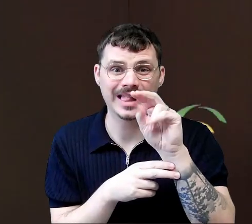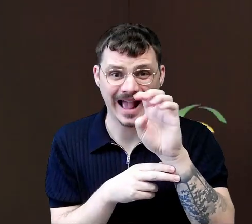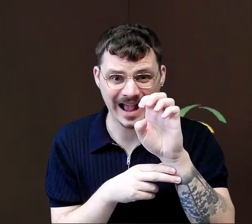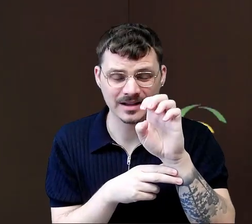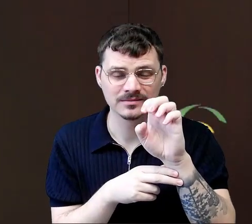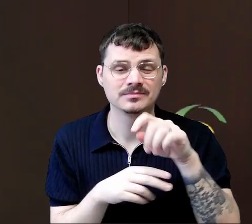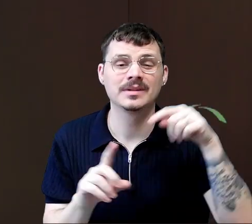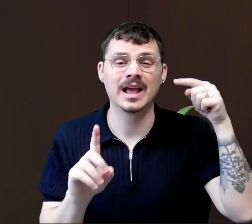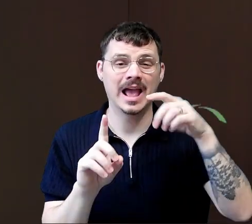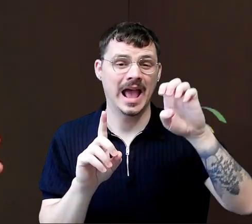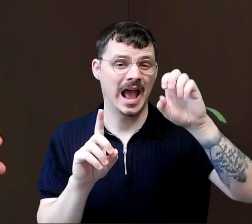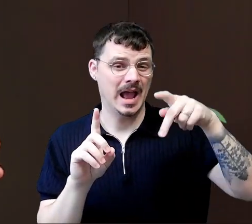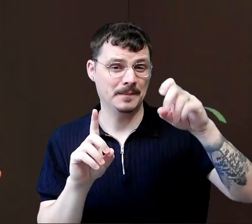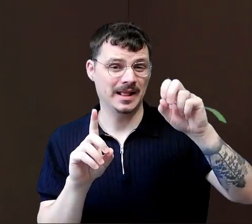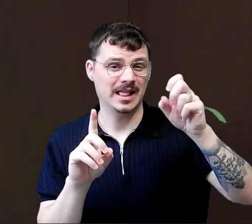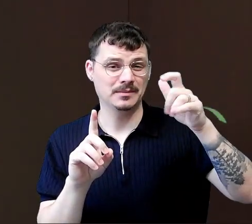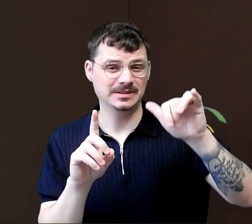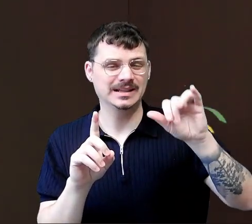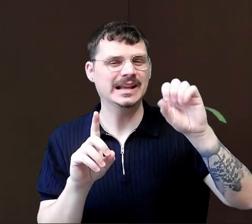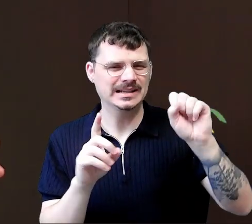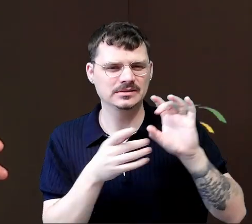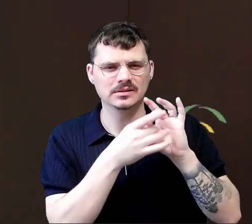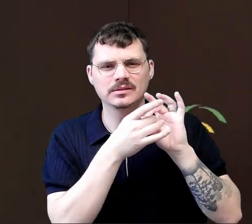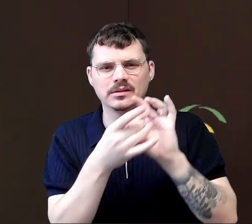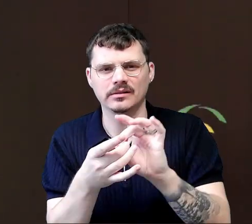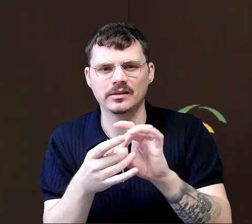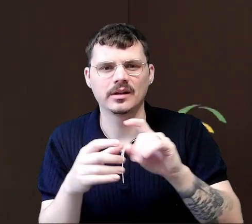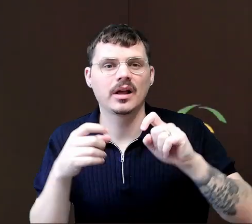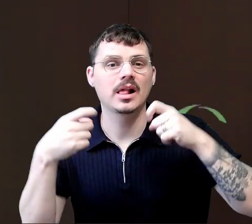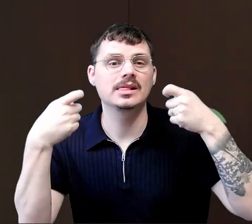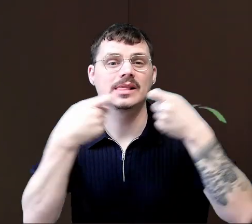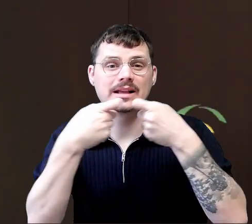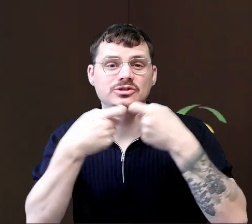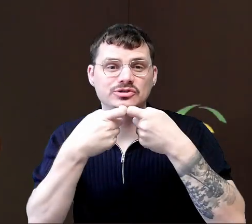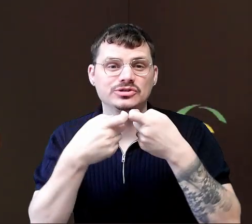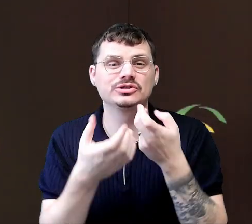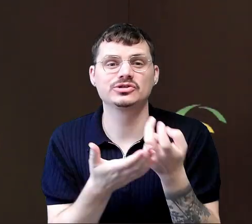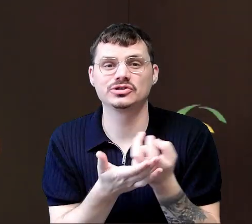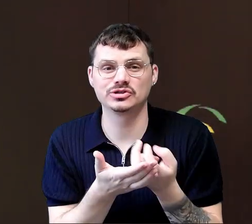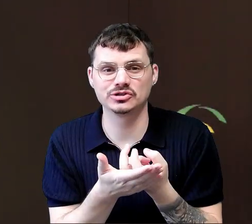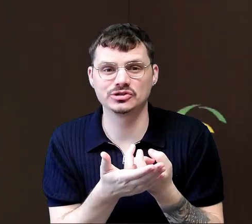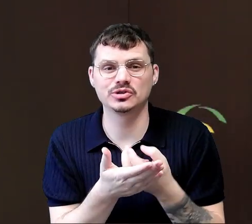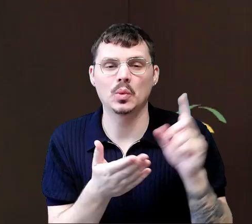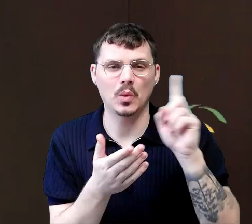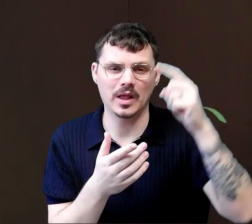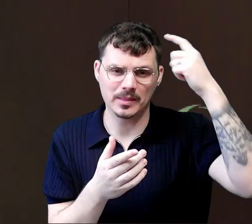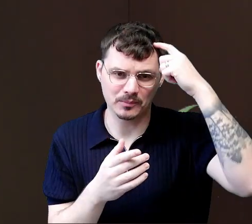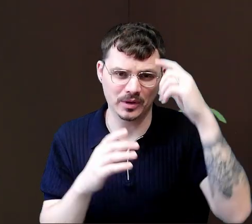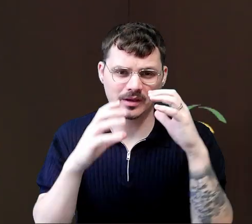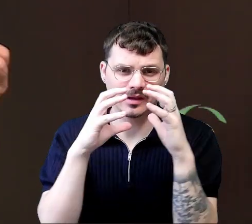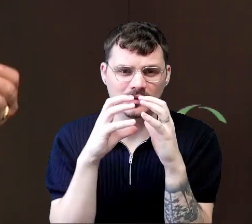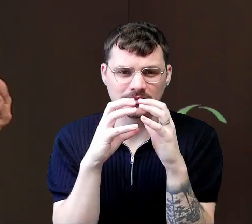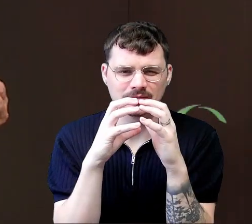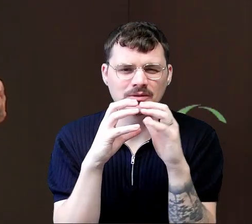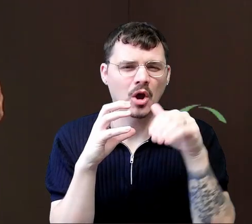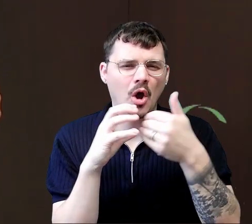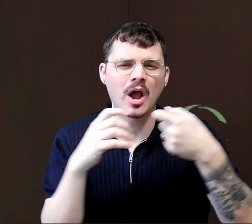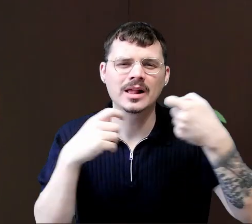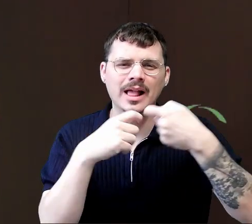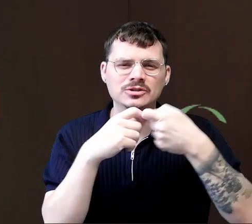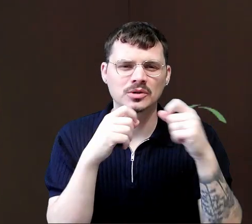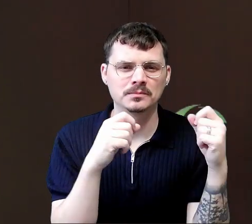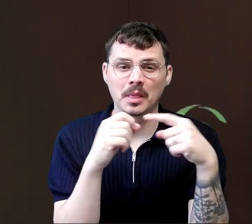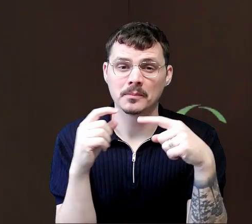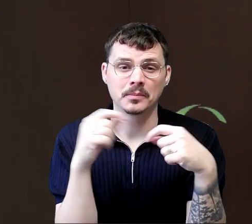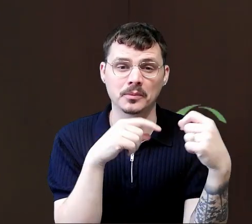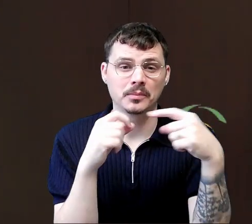epilepsy, per se, is the electrical type of seizure, where the circuitry in the brain, all those electrical